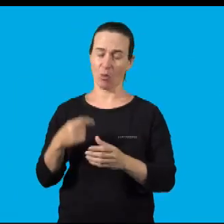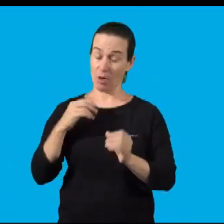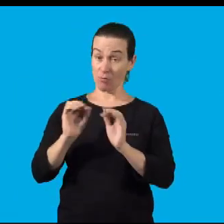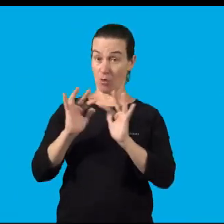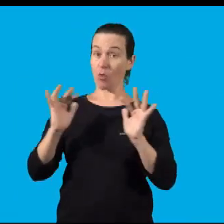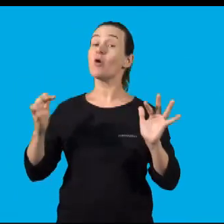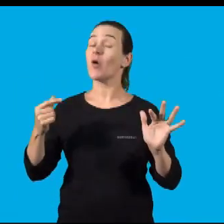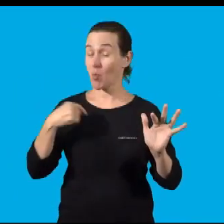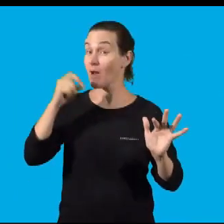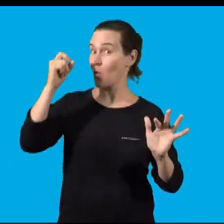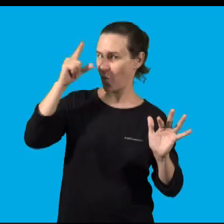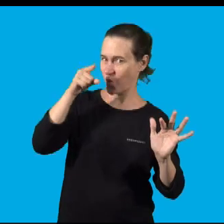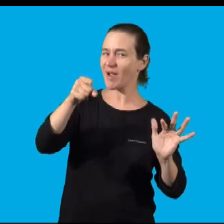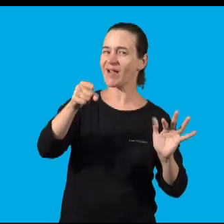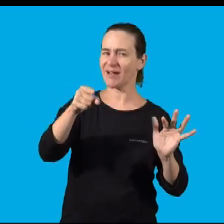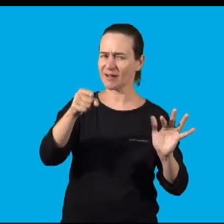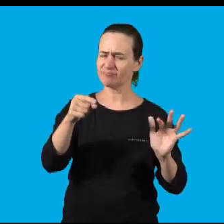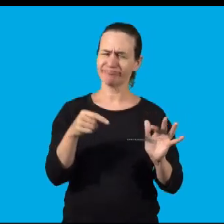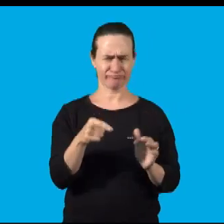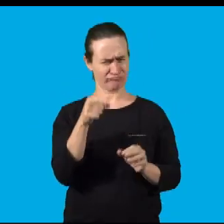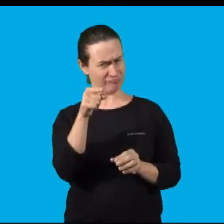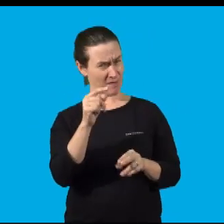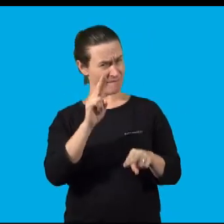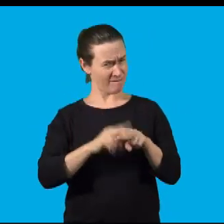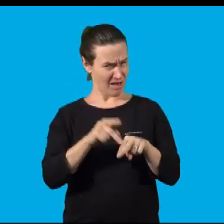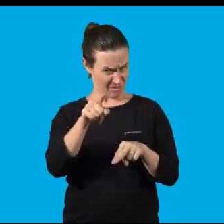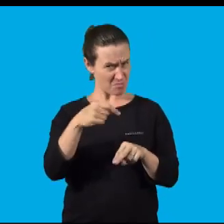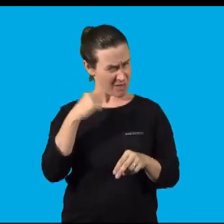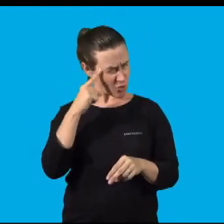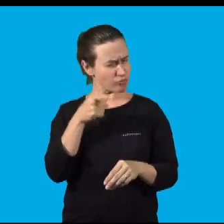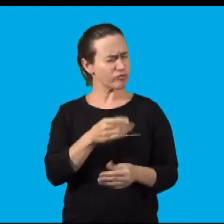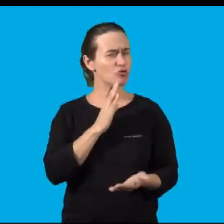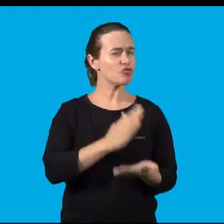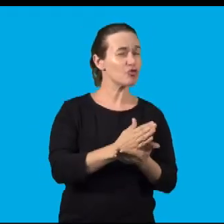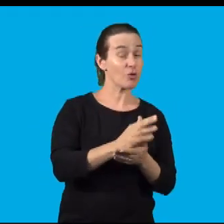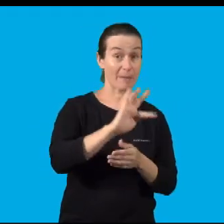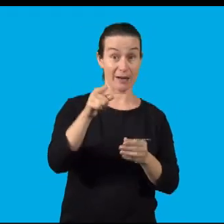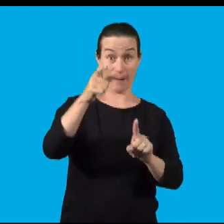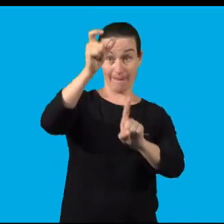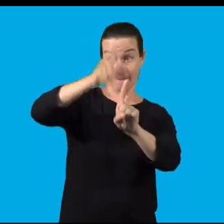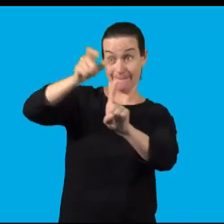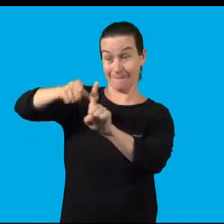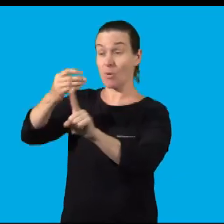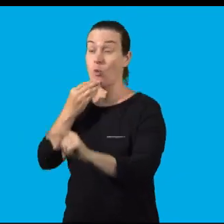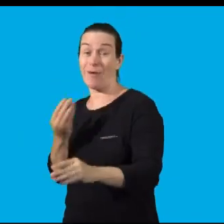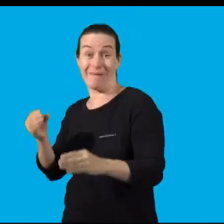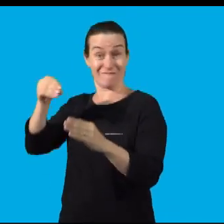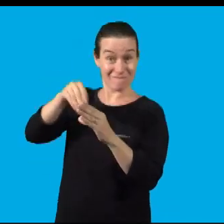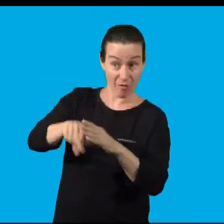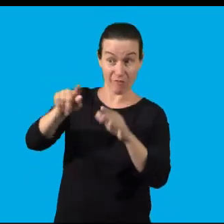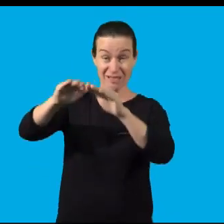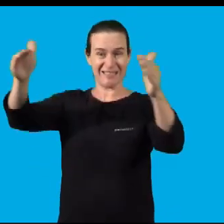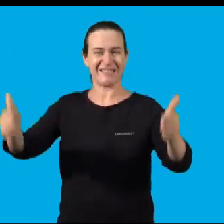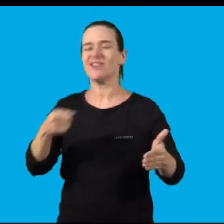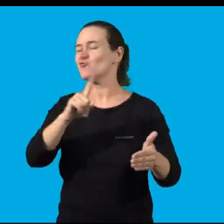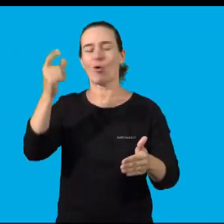is aware, so the audience is aware of a fact, but the characters in the play are unaware of it. So the audience is